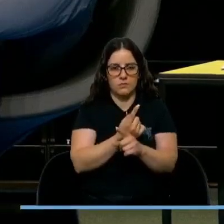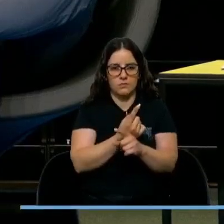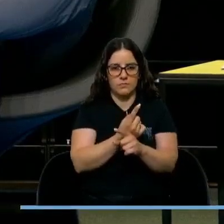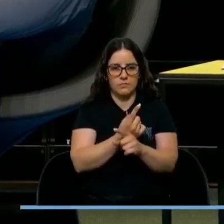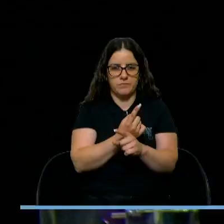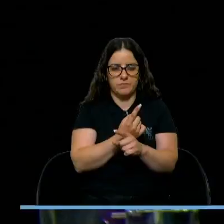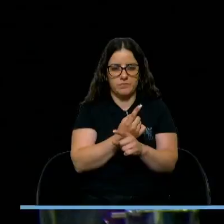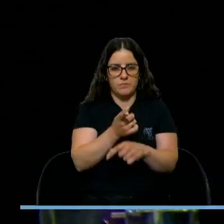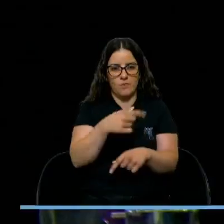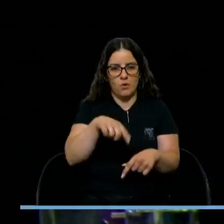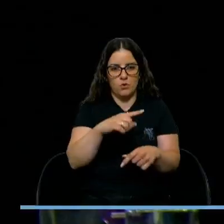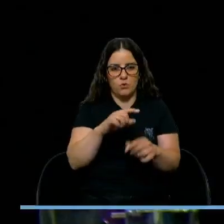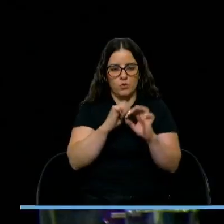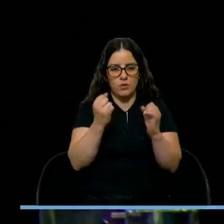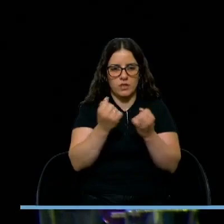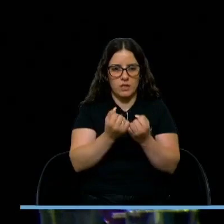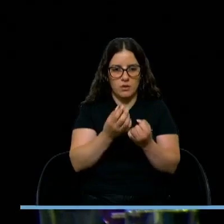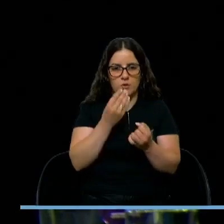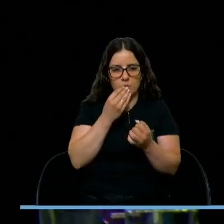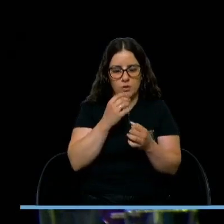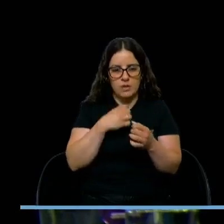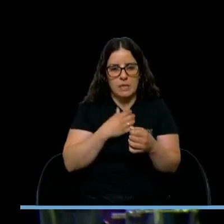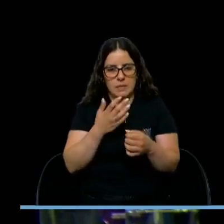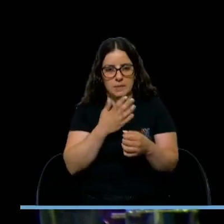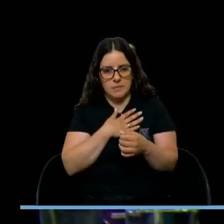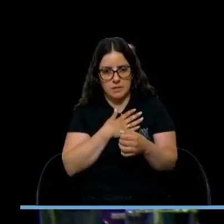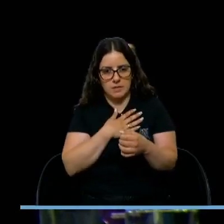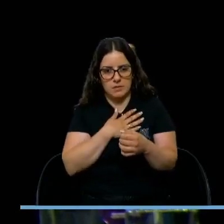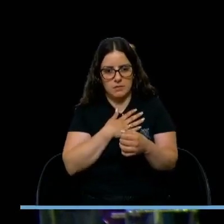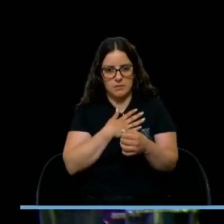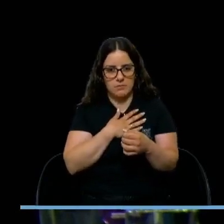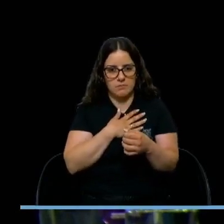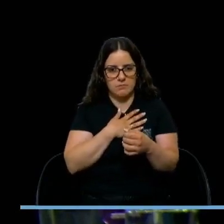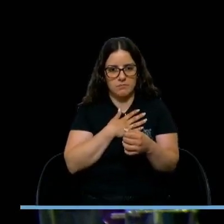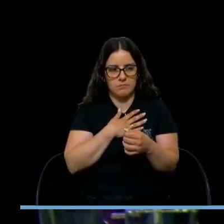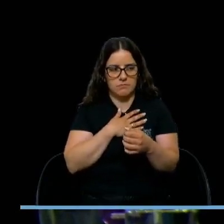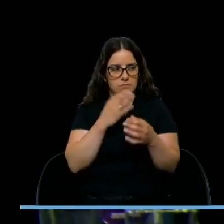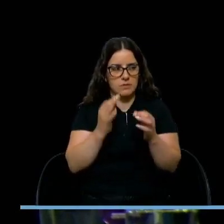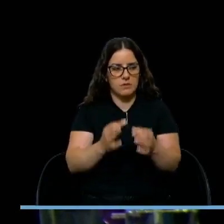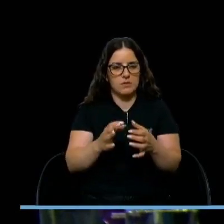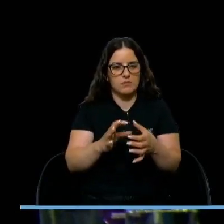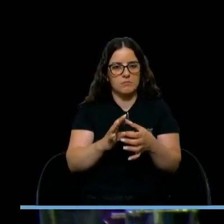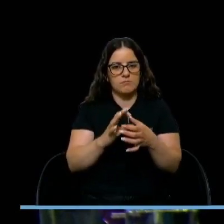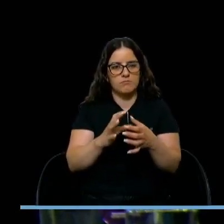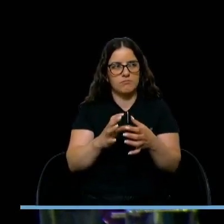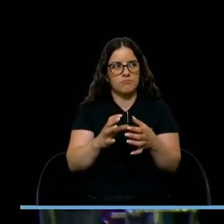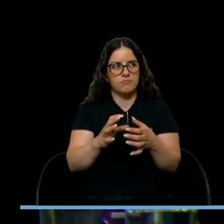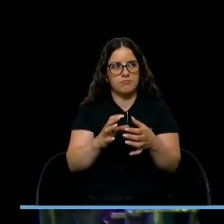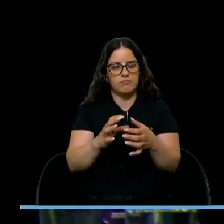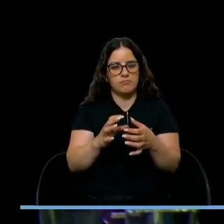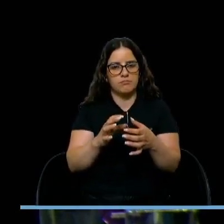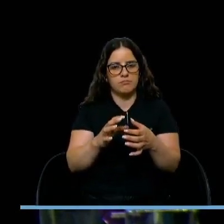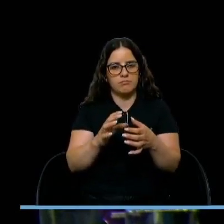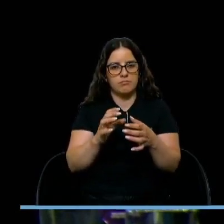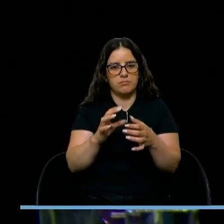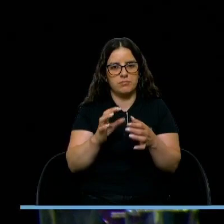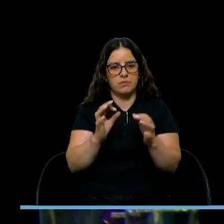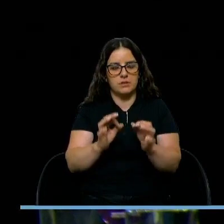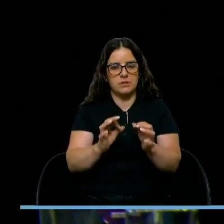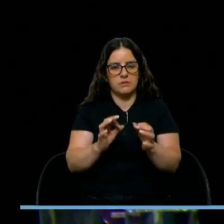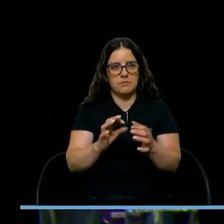opportunities, and we as a society, consumers, as businesses, we will